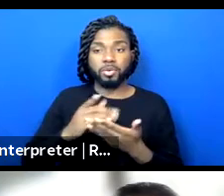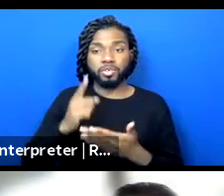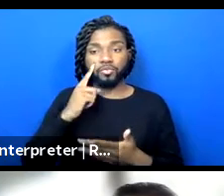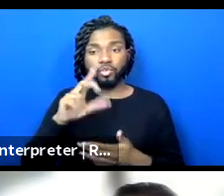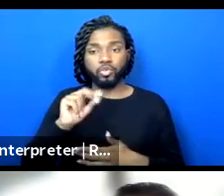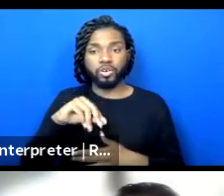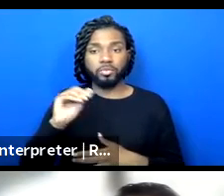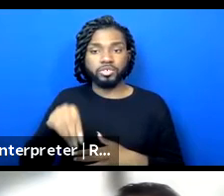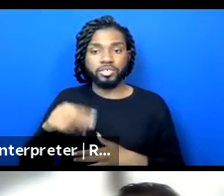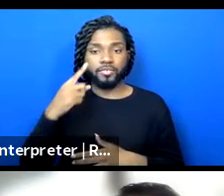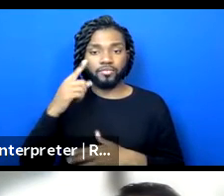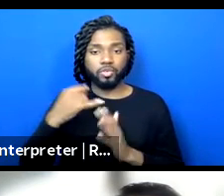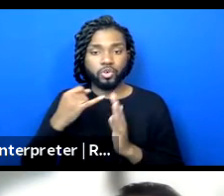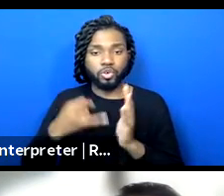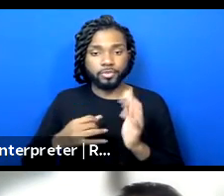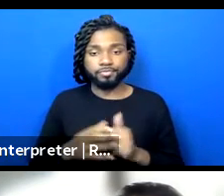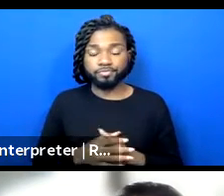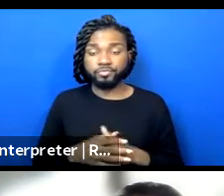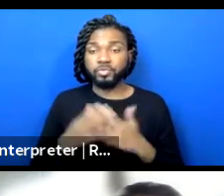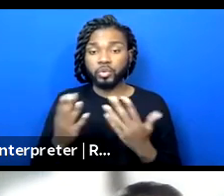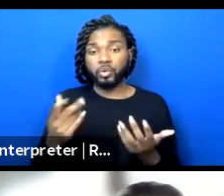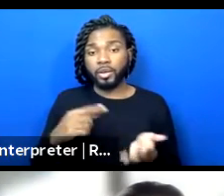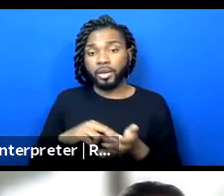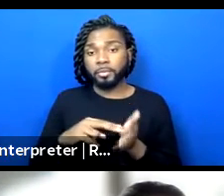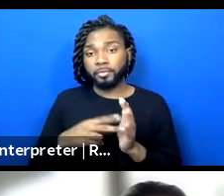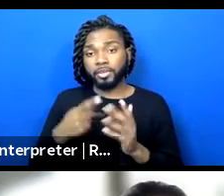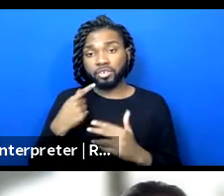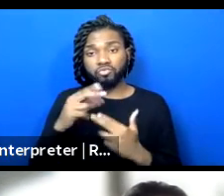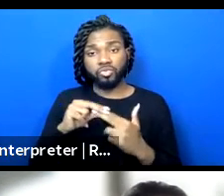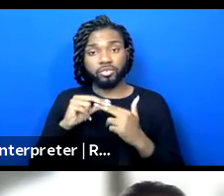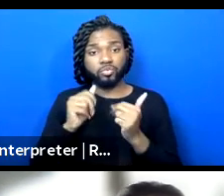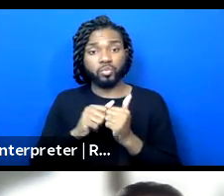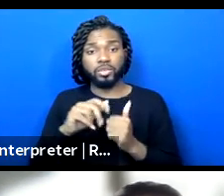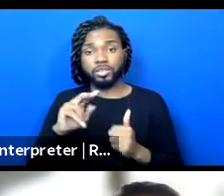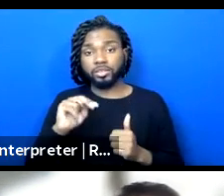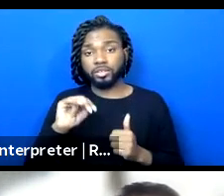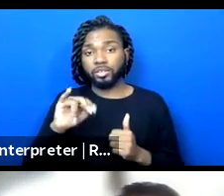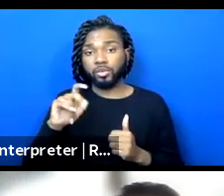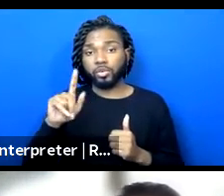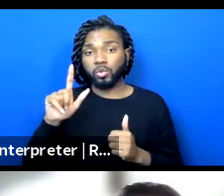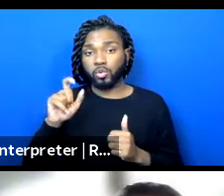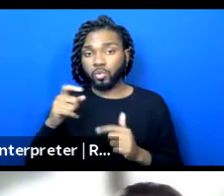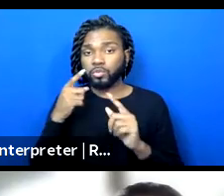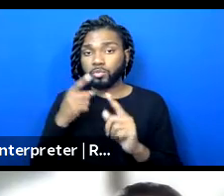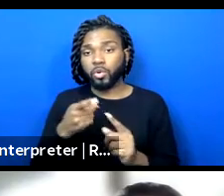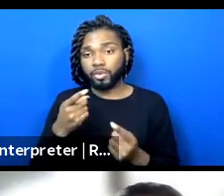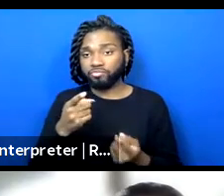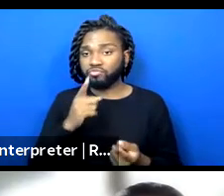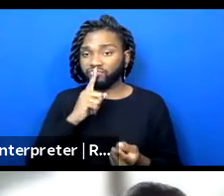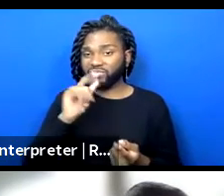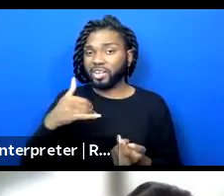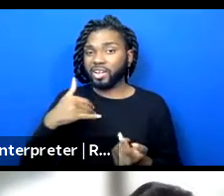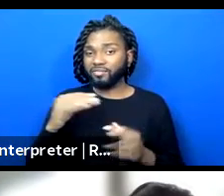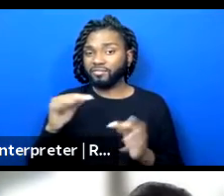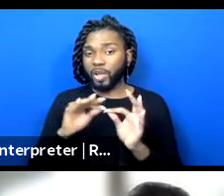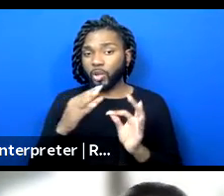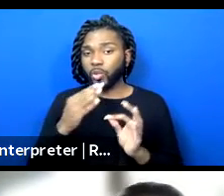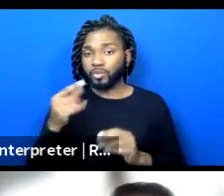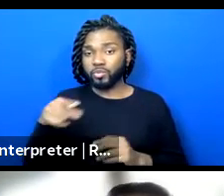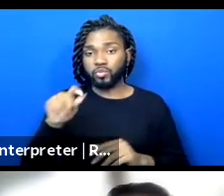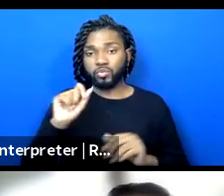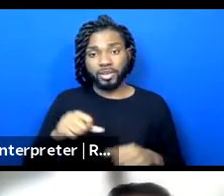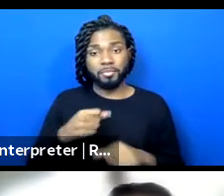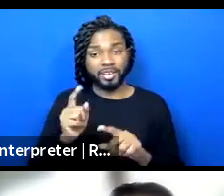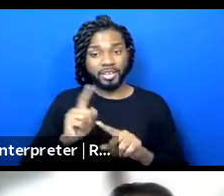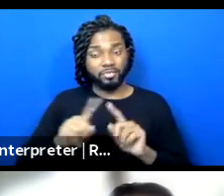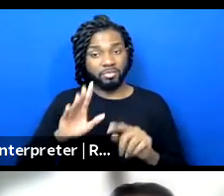arts. So, I mean, to Nicole's point, it has value, and you can make a difference, but do